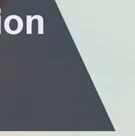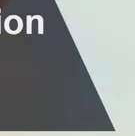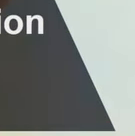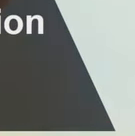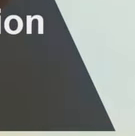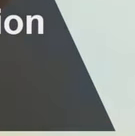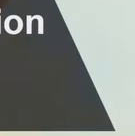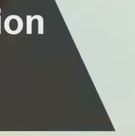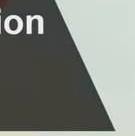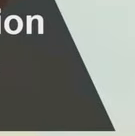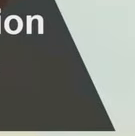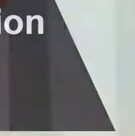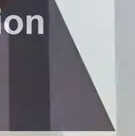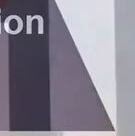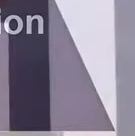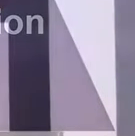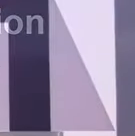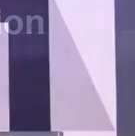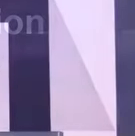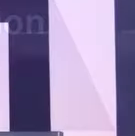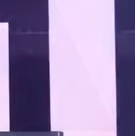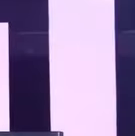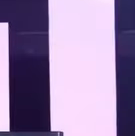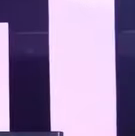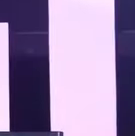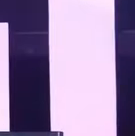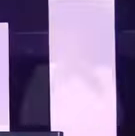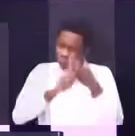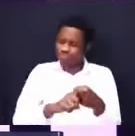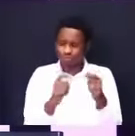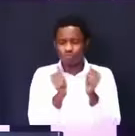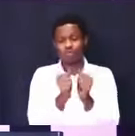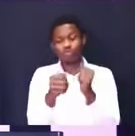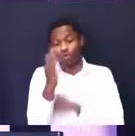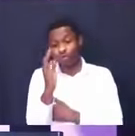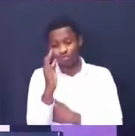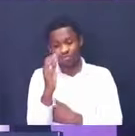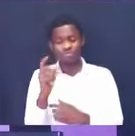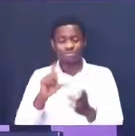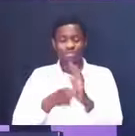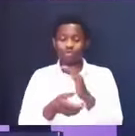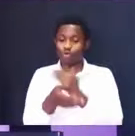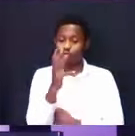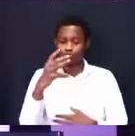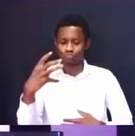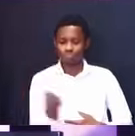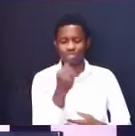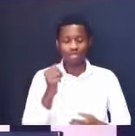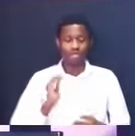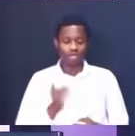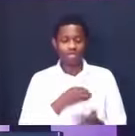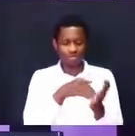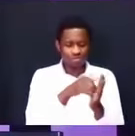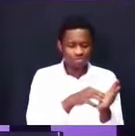is there, there is a transformation. It takes our weakness and he